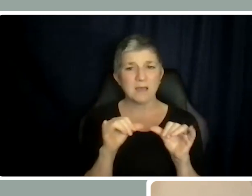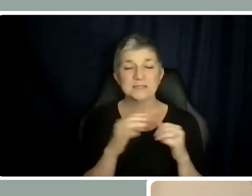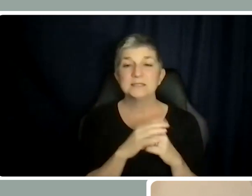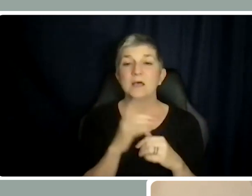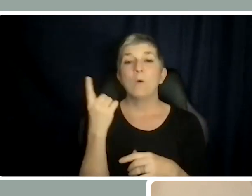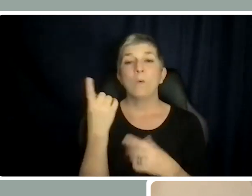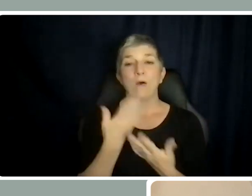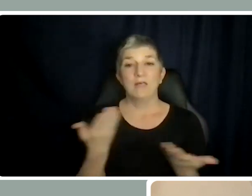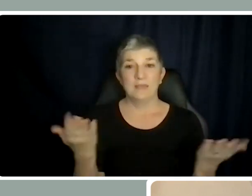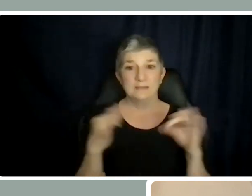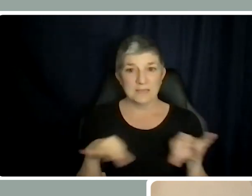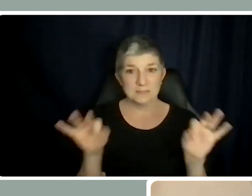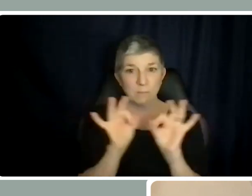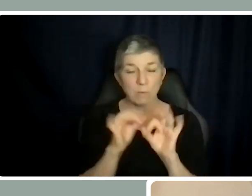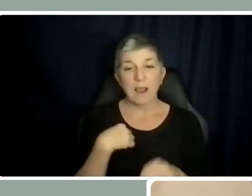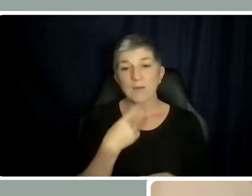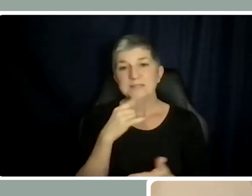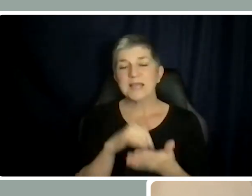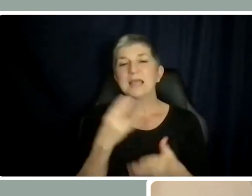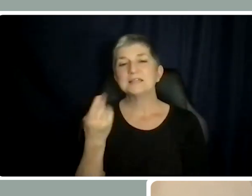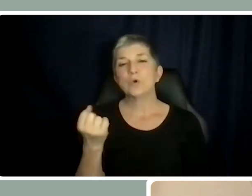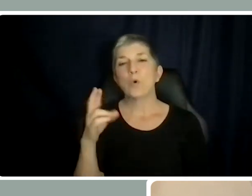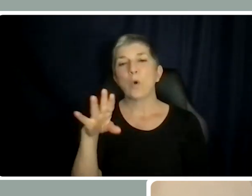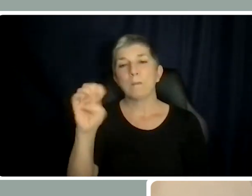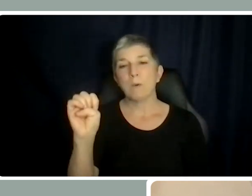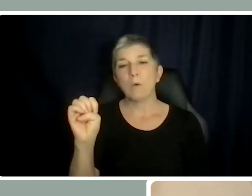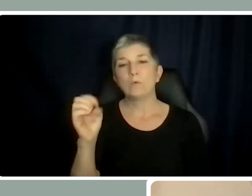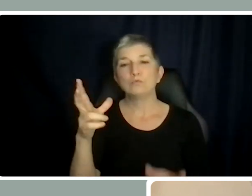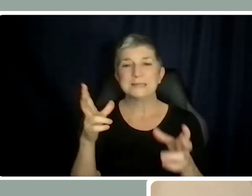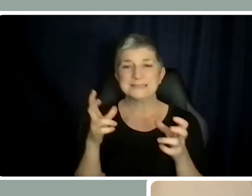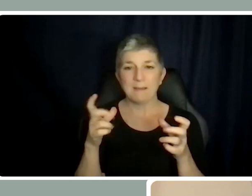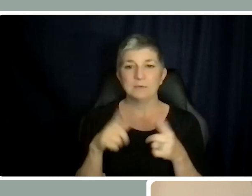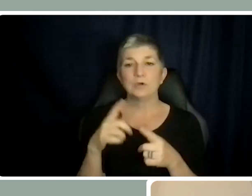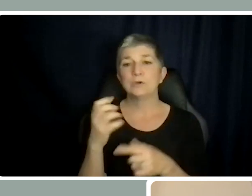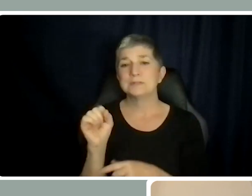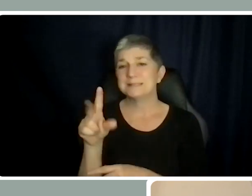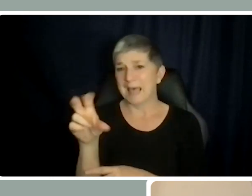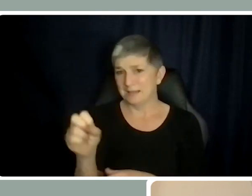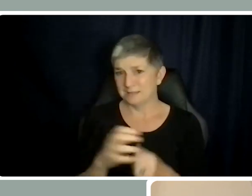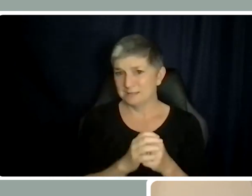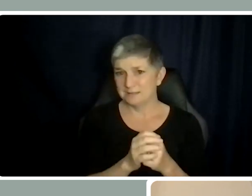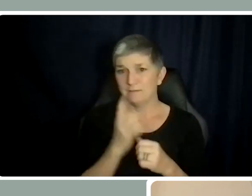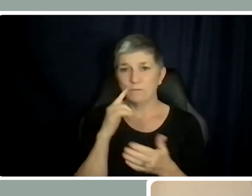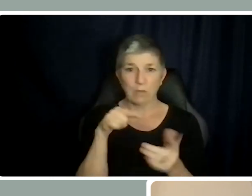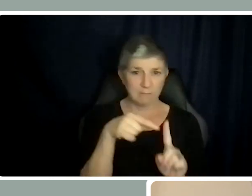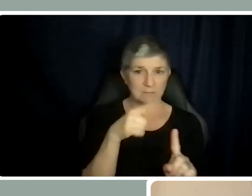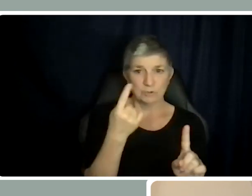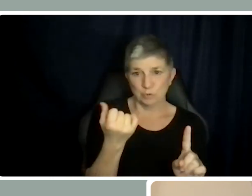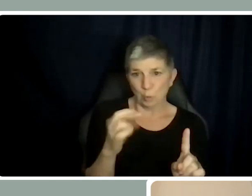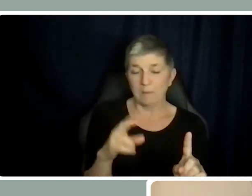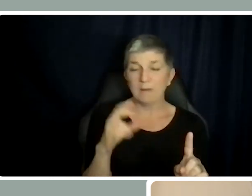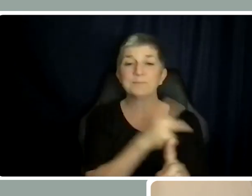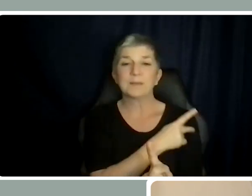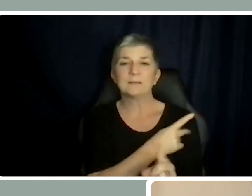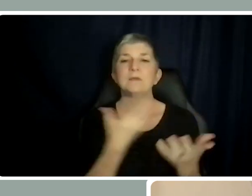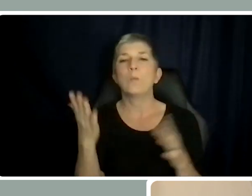that's important, I would say, is the hormone receptor status of the tumor. And so if the patient,